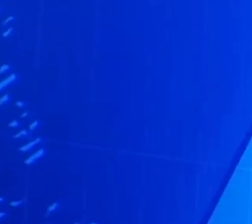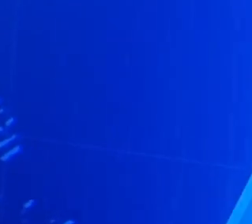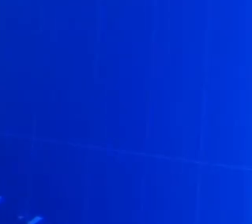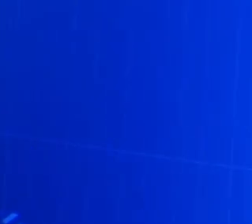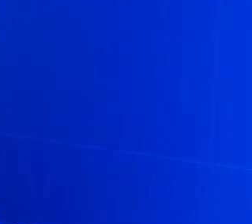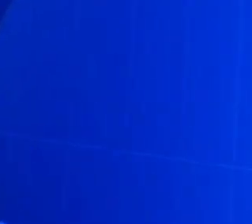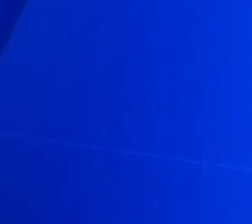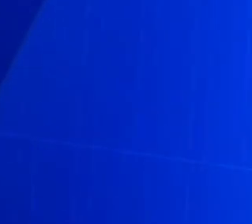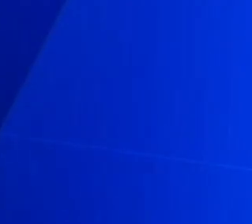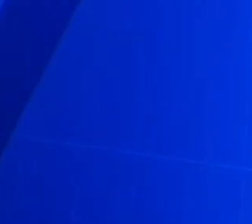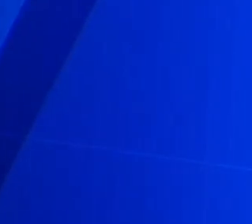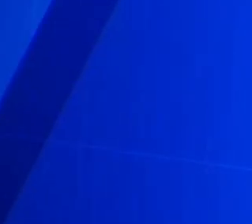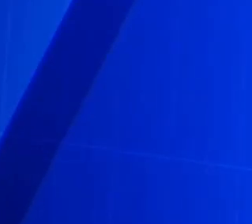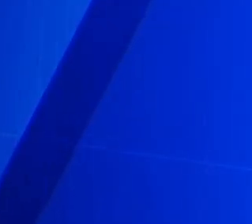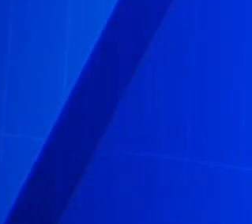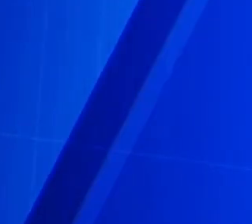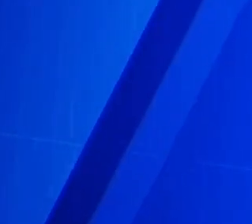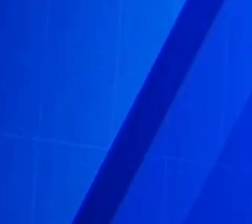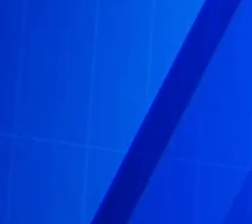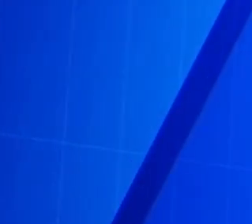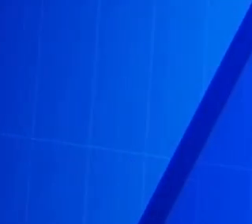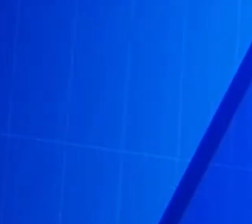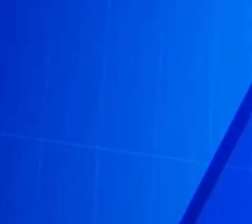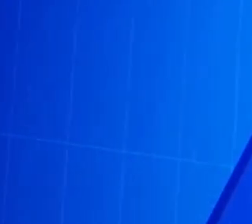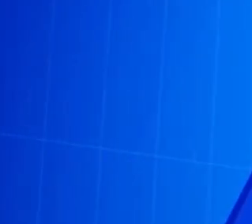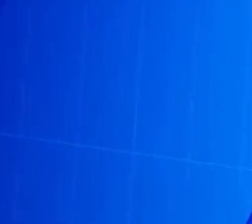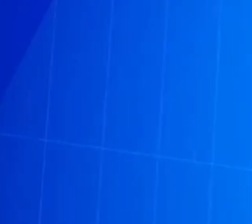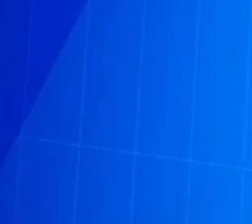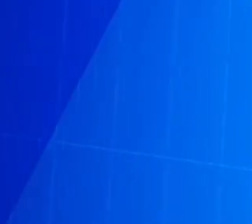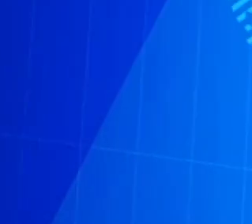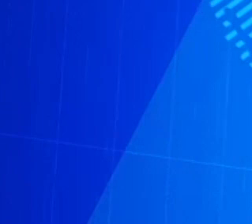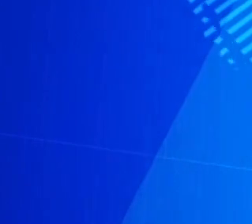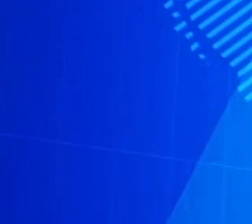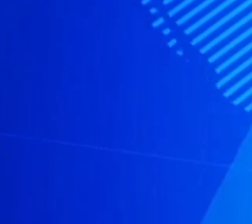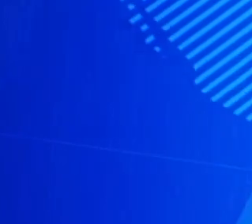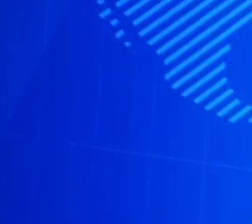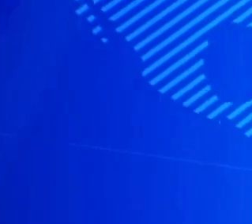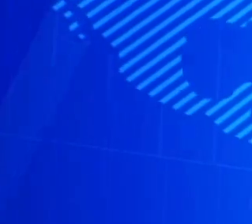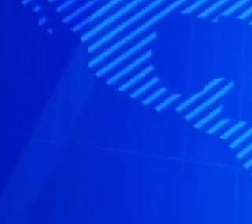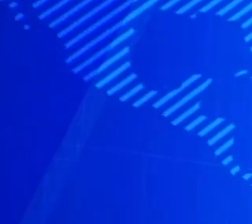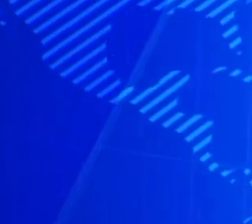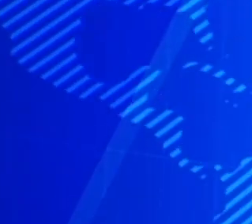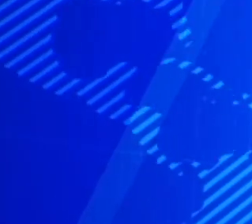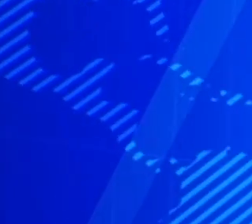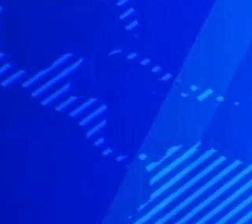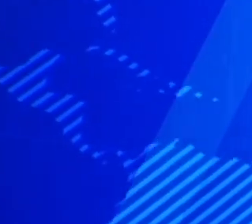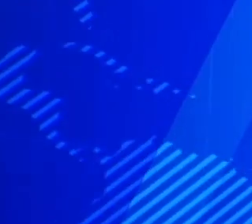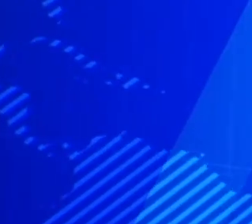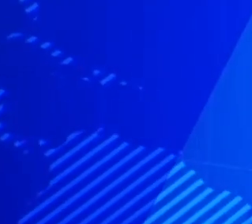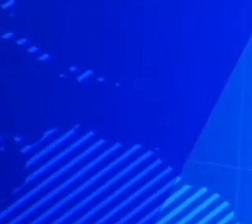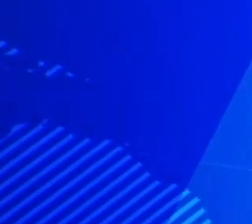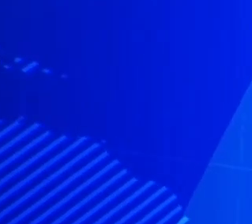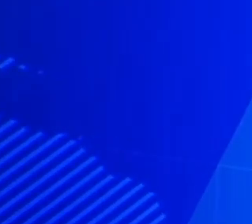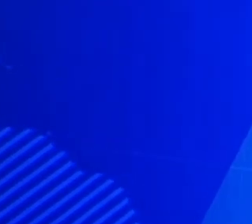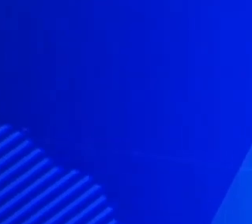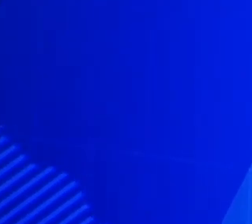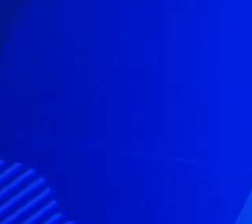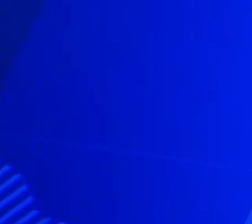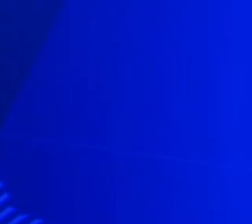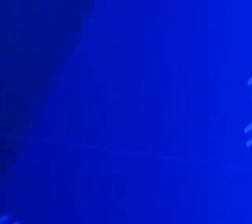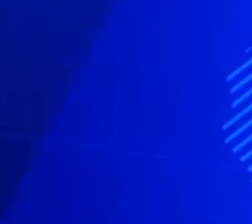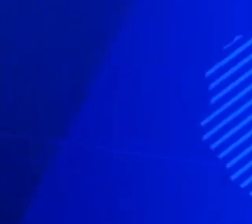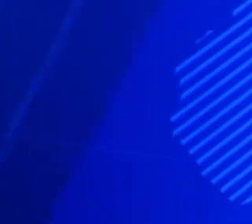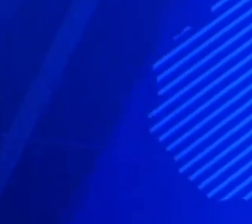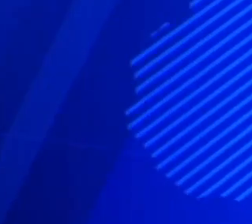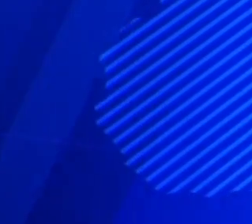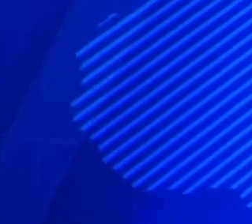A large number of the nation's children did not show up for face-to-face classes for the first week of the new term,